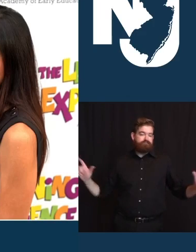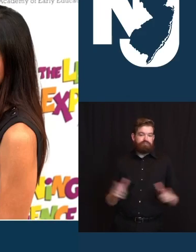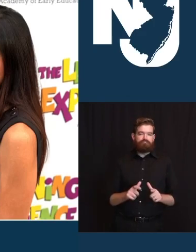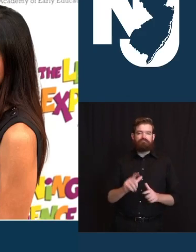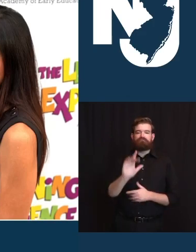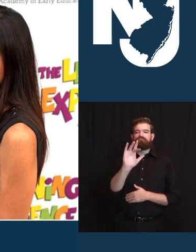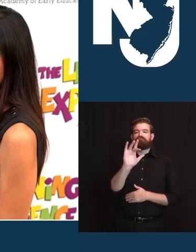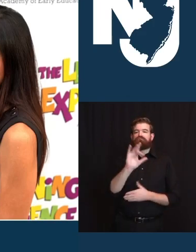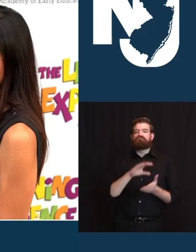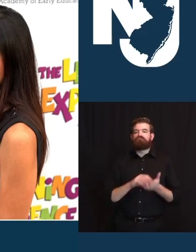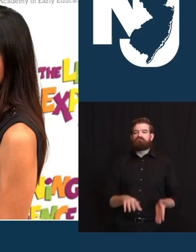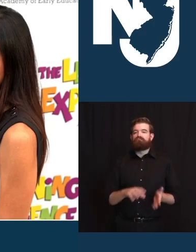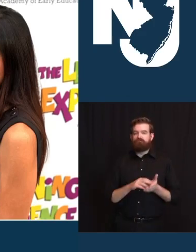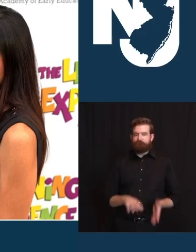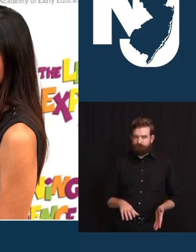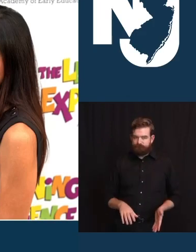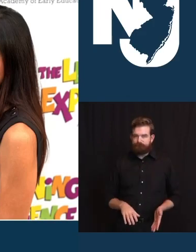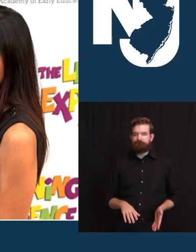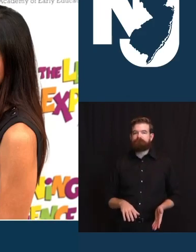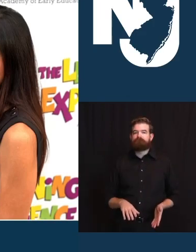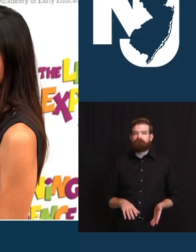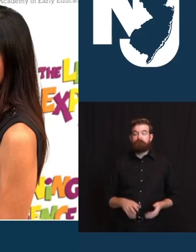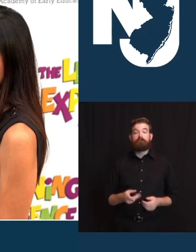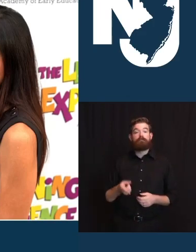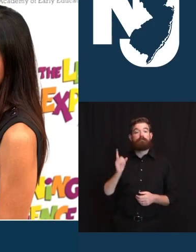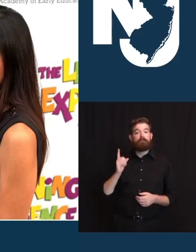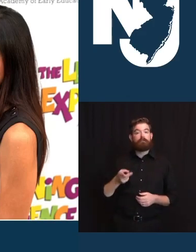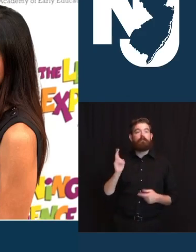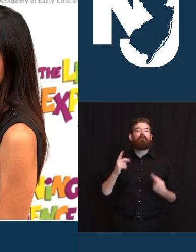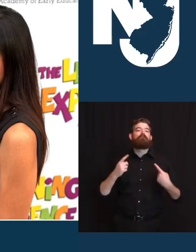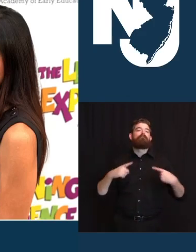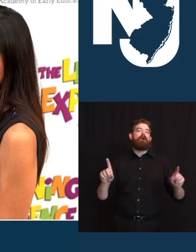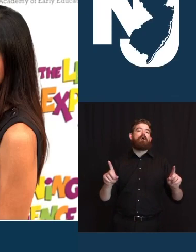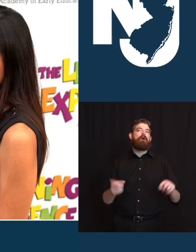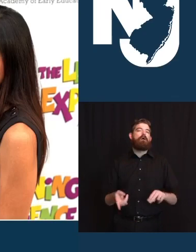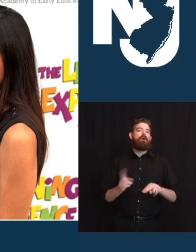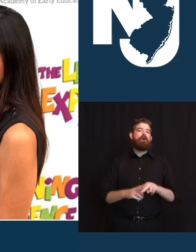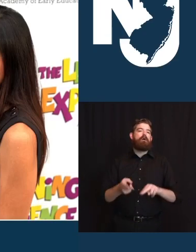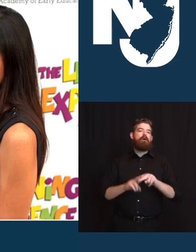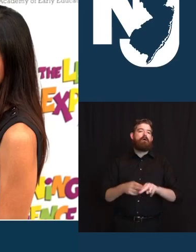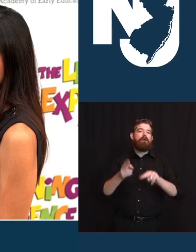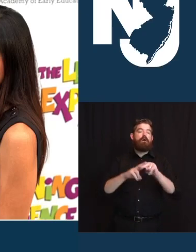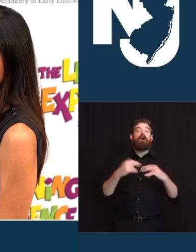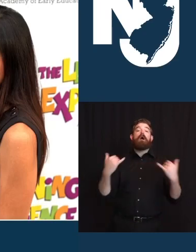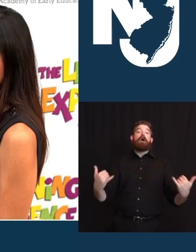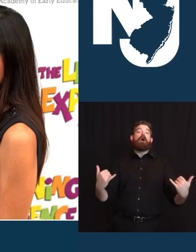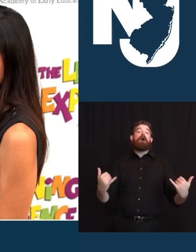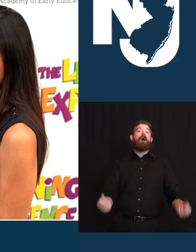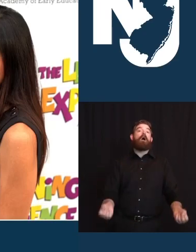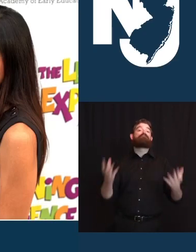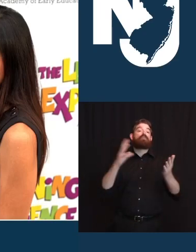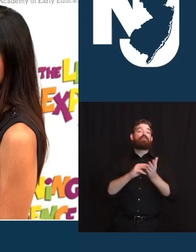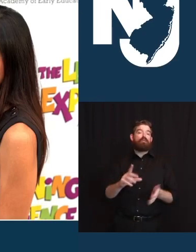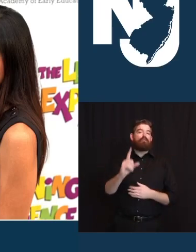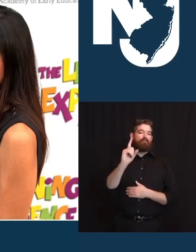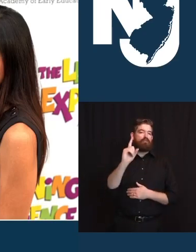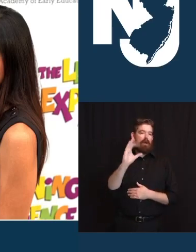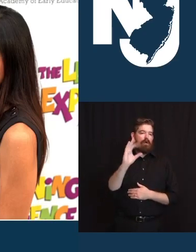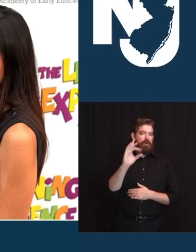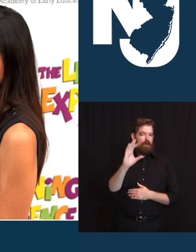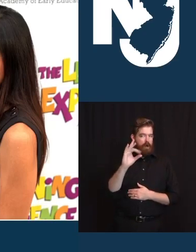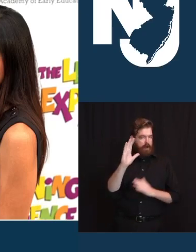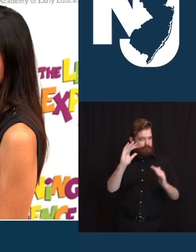100. So they're now again in the triple digits, on their way slowly but surely to getting back on their feet. So